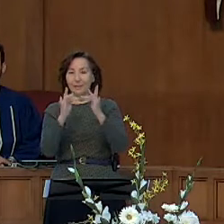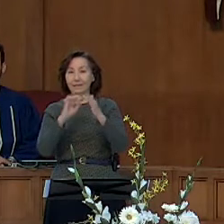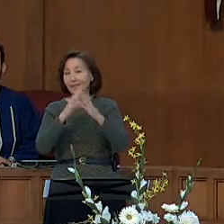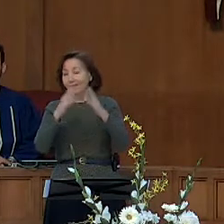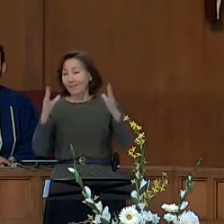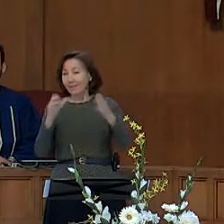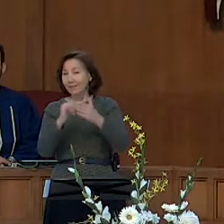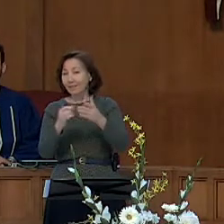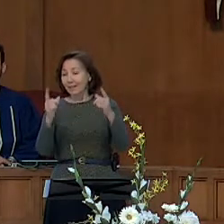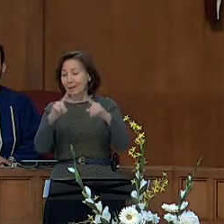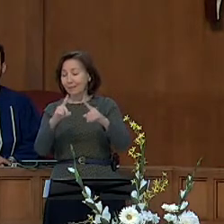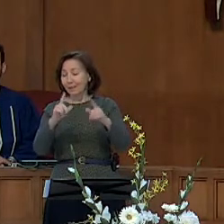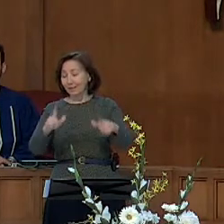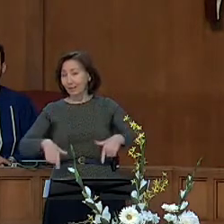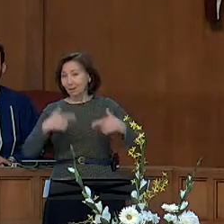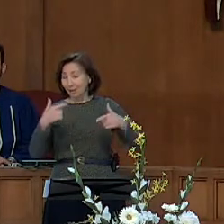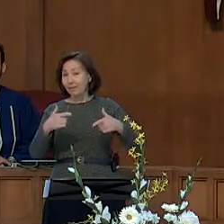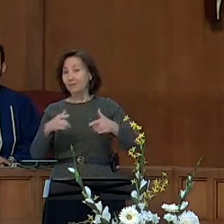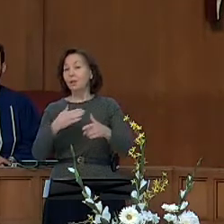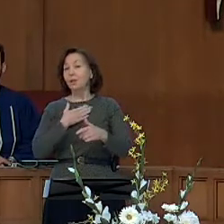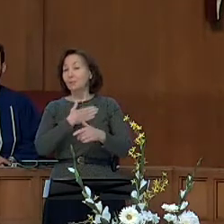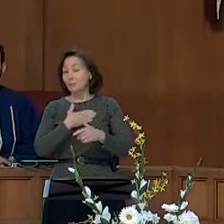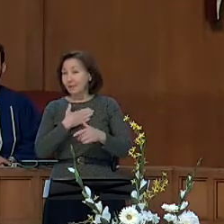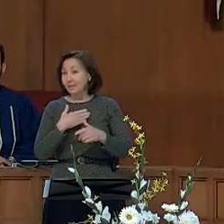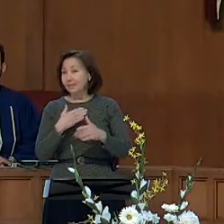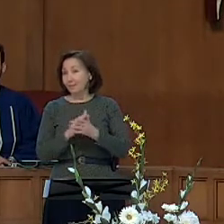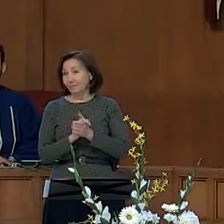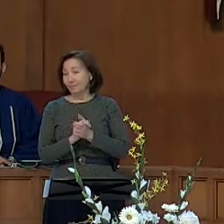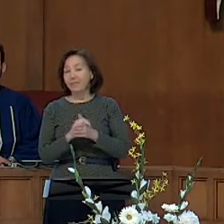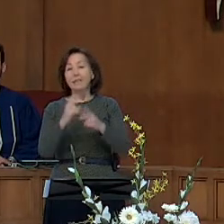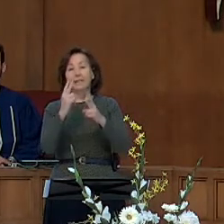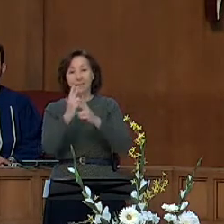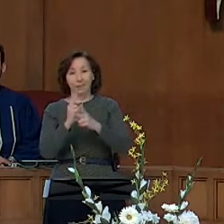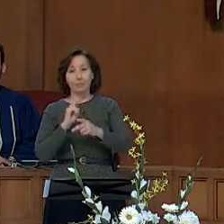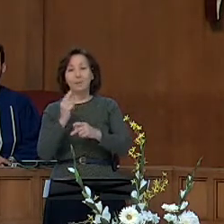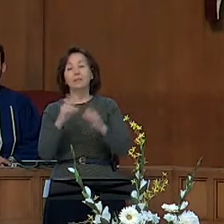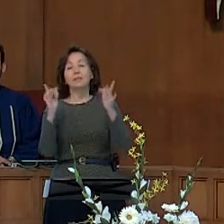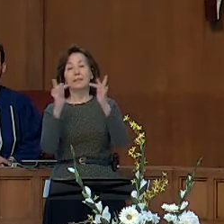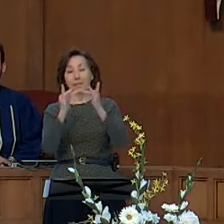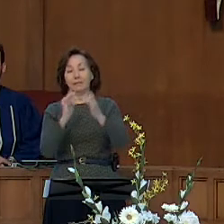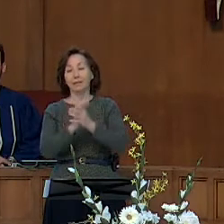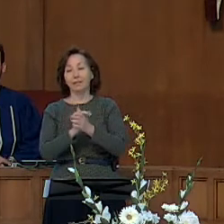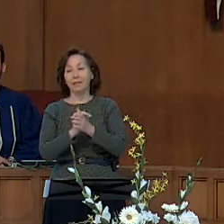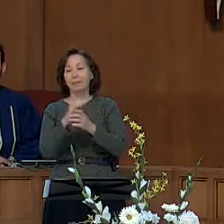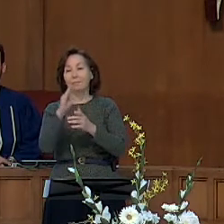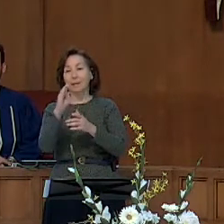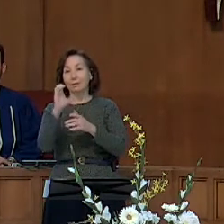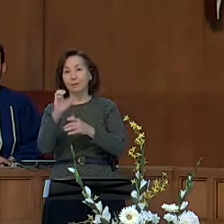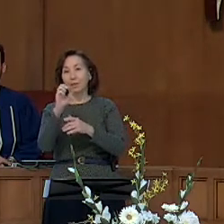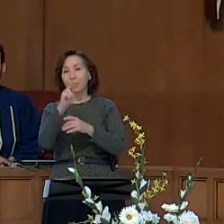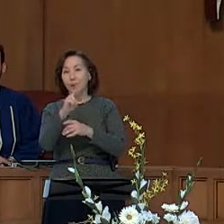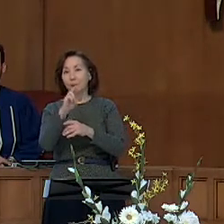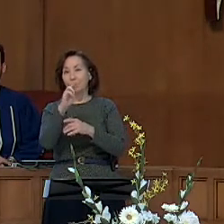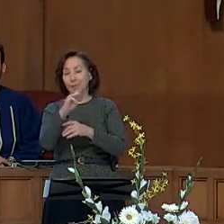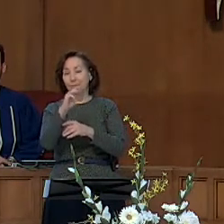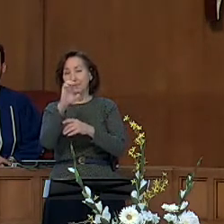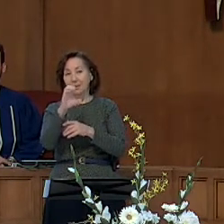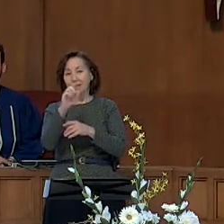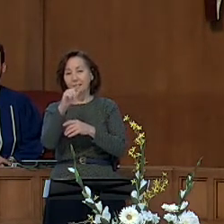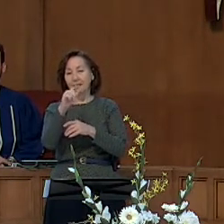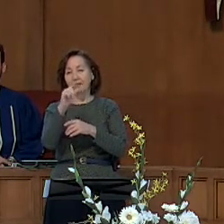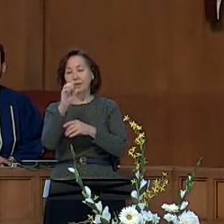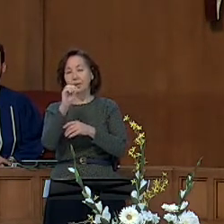things happening in our lives, so please, if you don't mind, keep us connected. Stay connected at bearcreekumc.org.